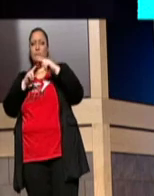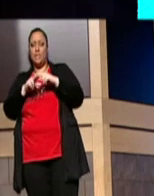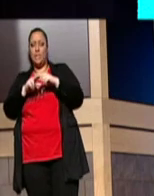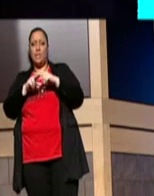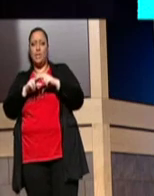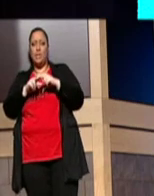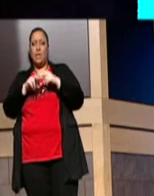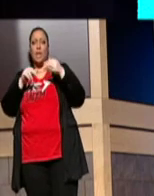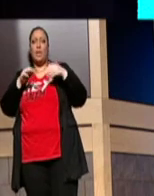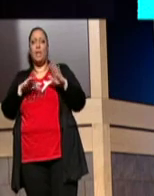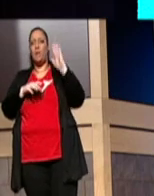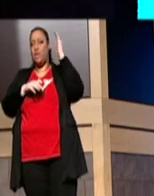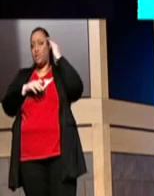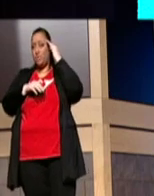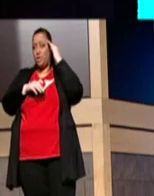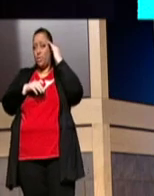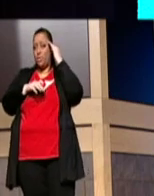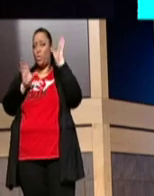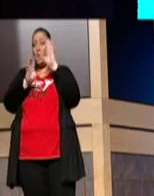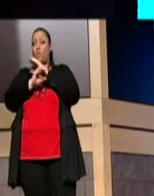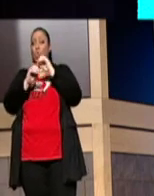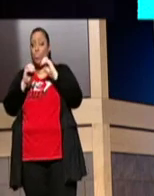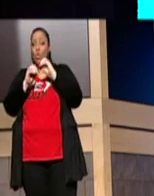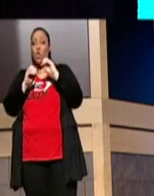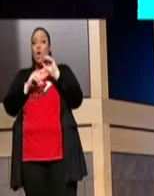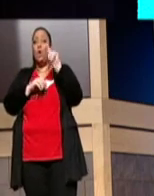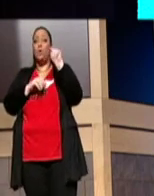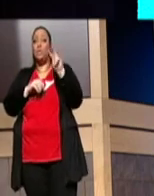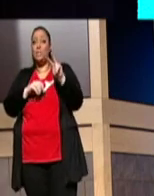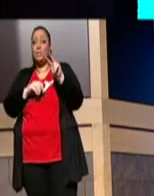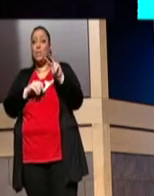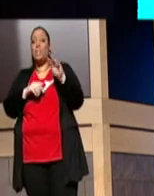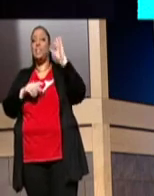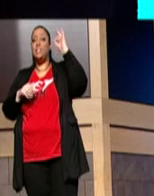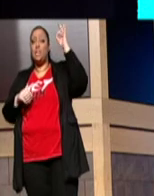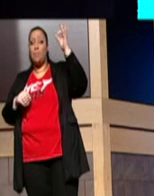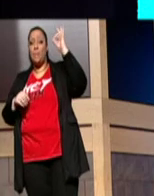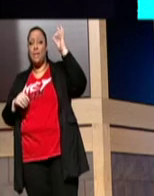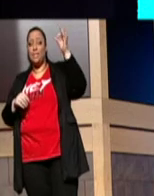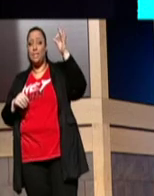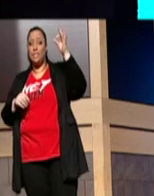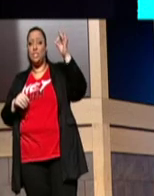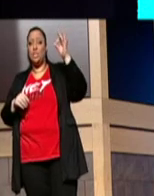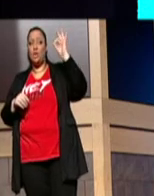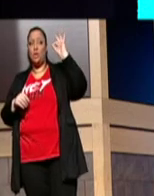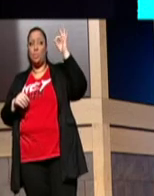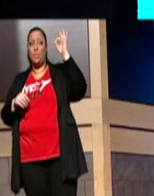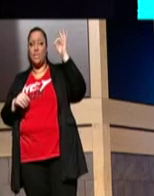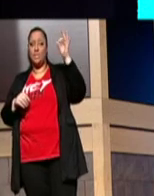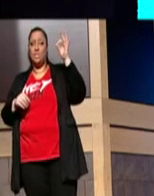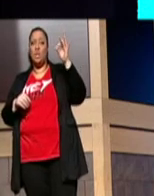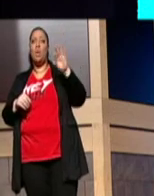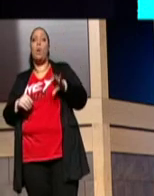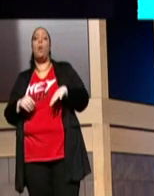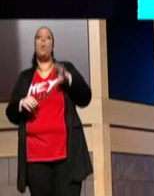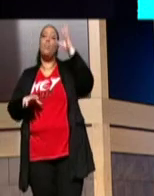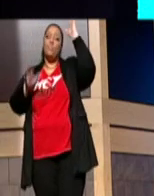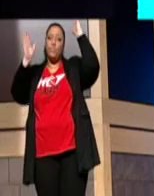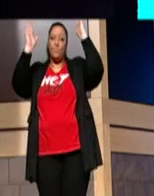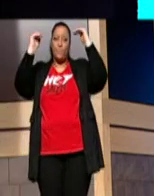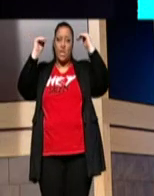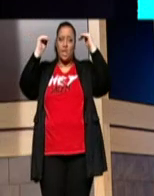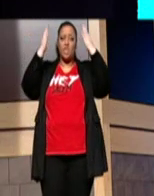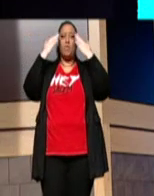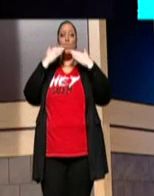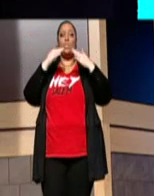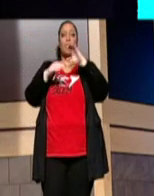and they're going to let us know when we're no longer on TV. This is a message. We're off the air. This is a message of faith. And we just